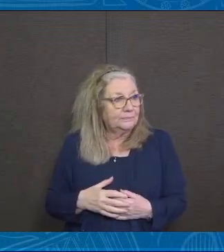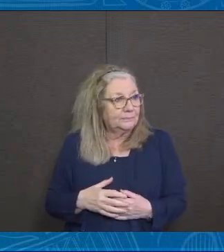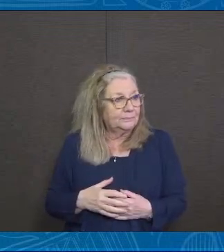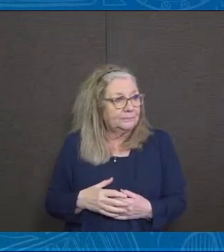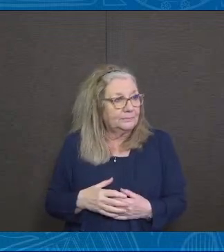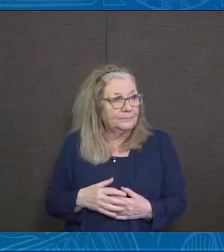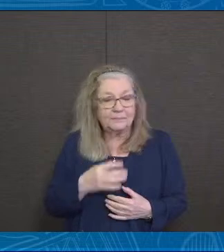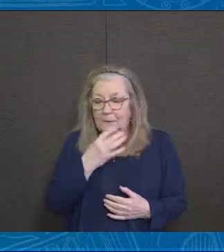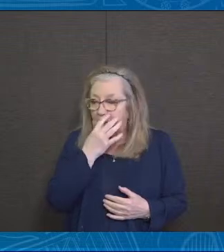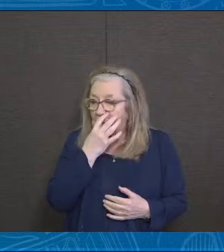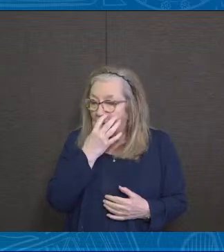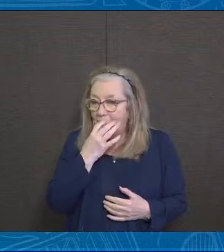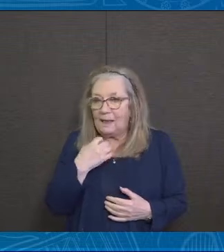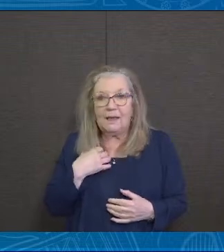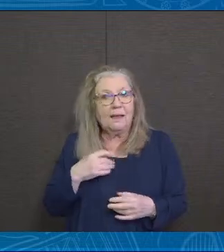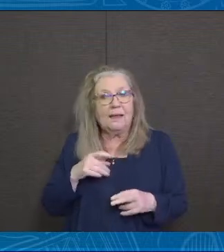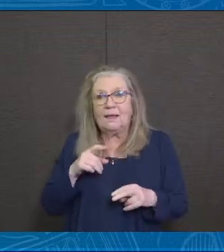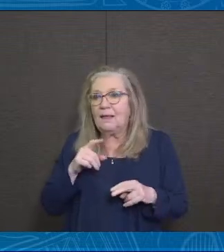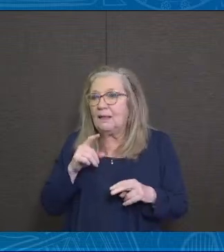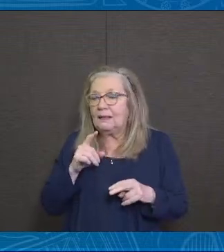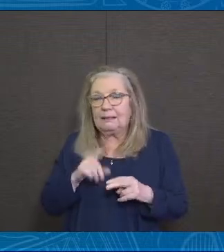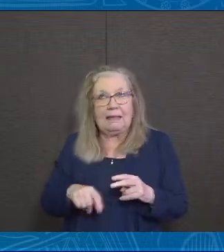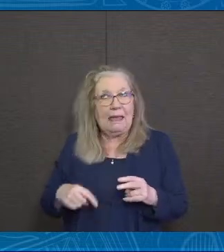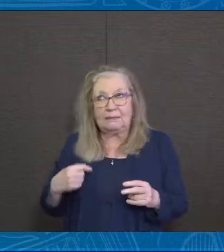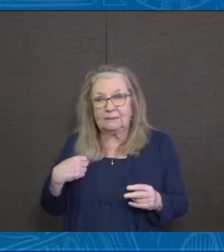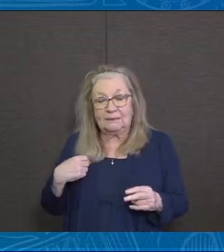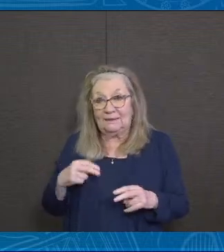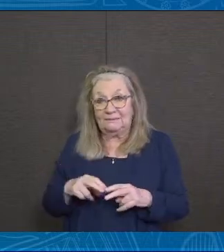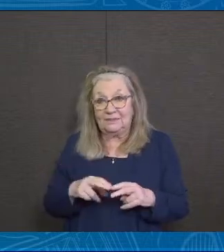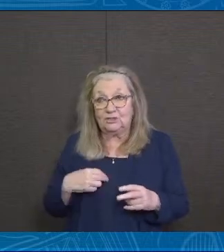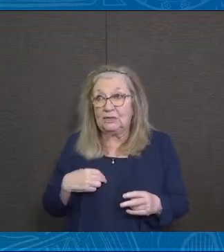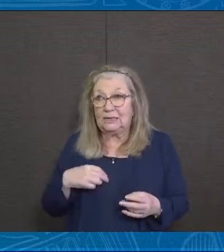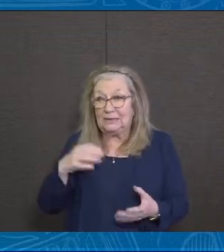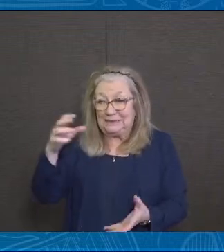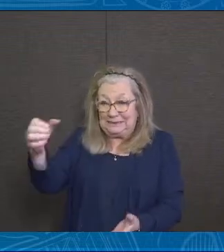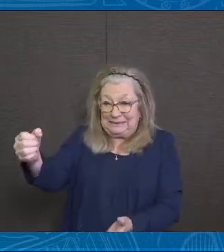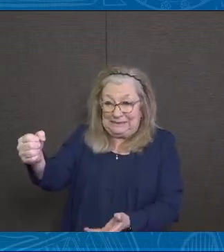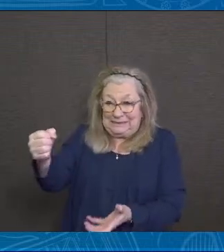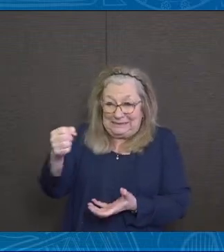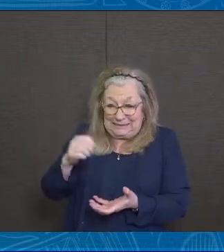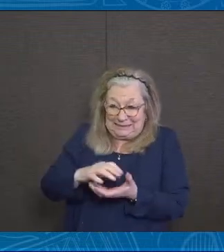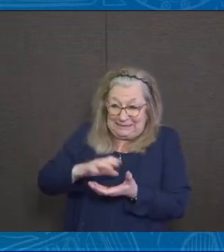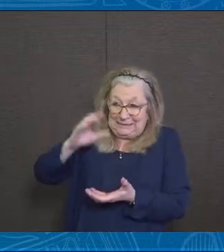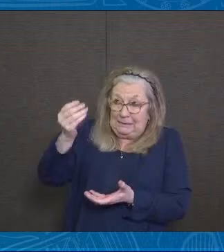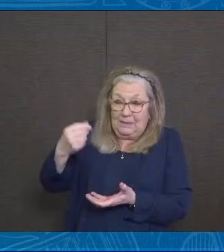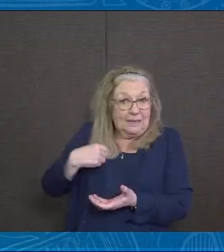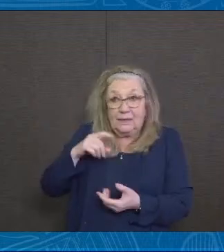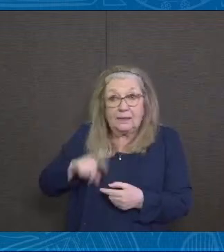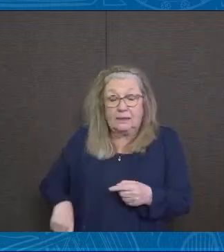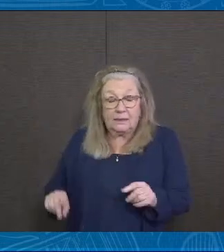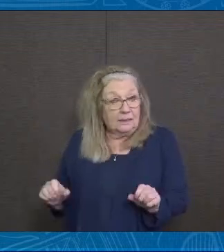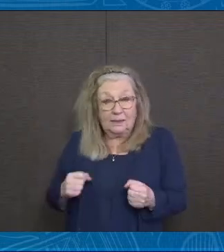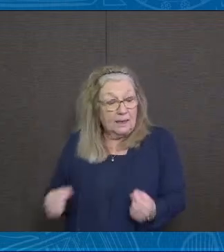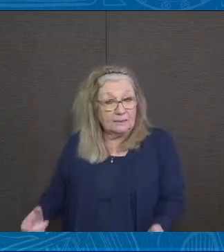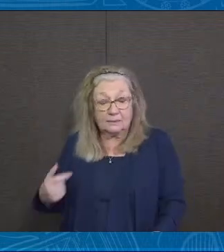yes, such a huge sum for disaster. I think most of you will